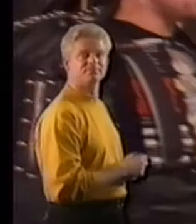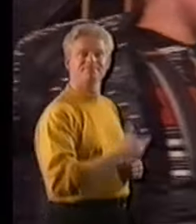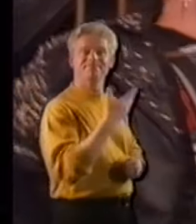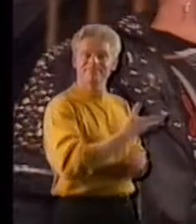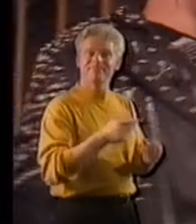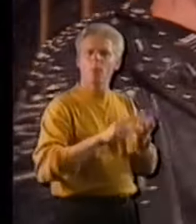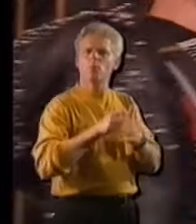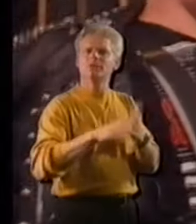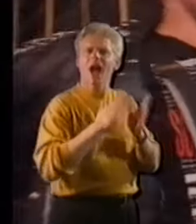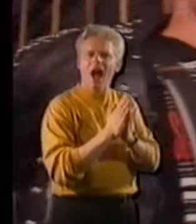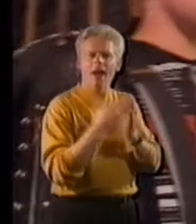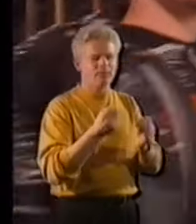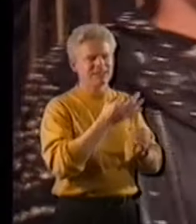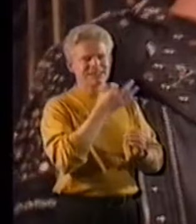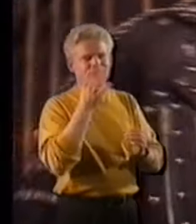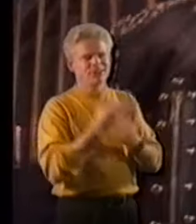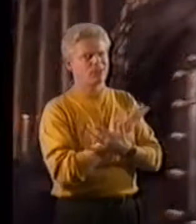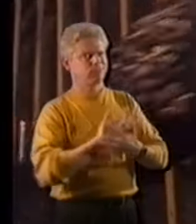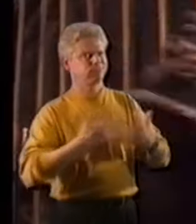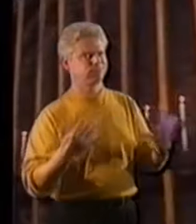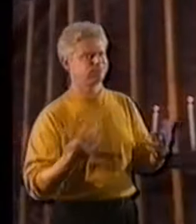The Buddha hides many secrets.